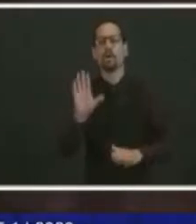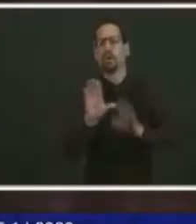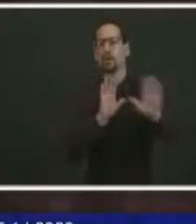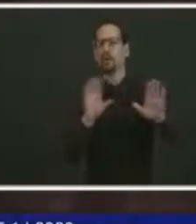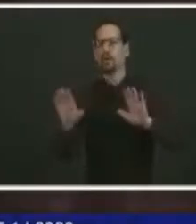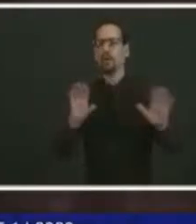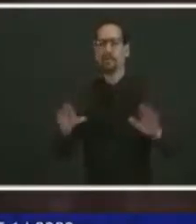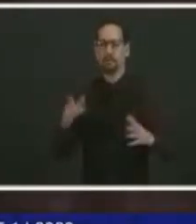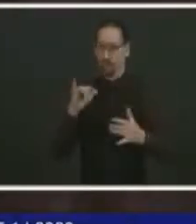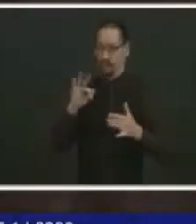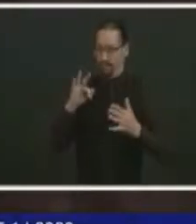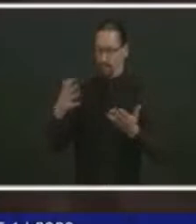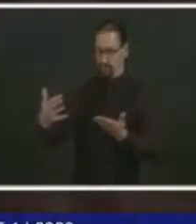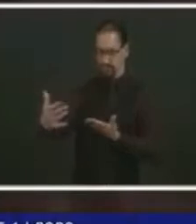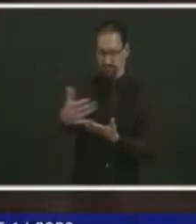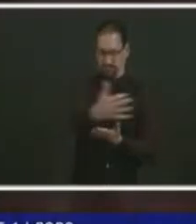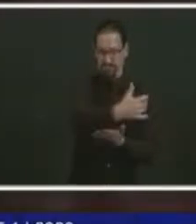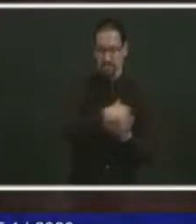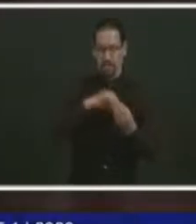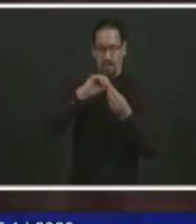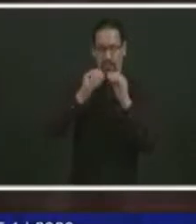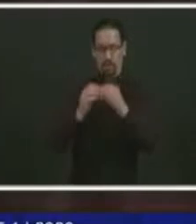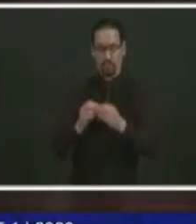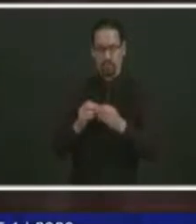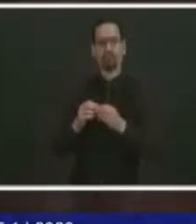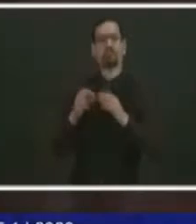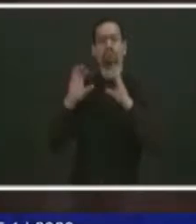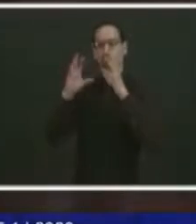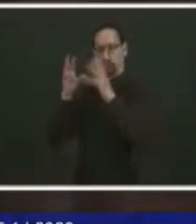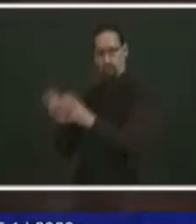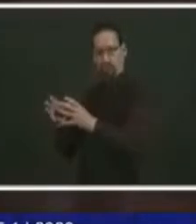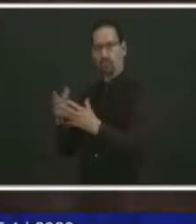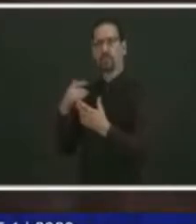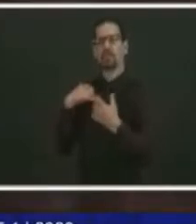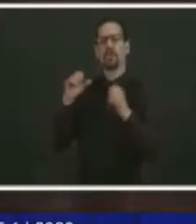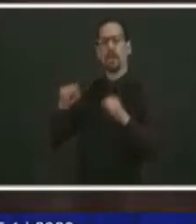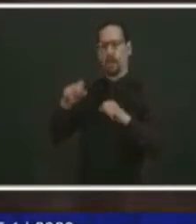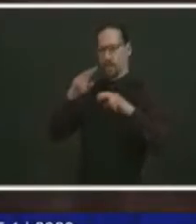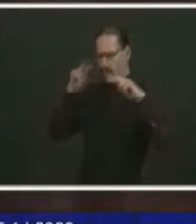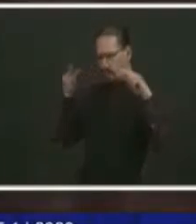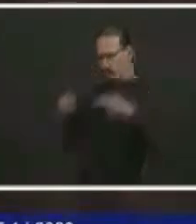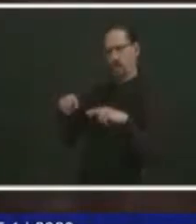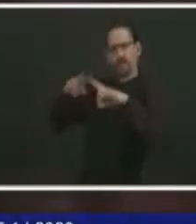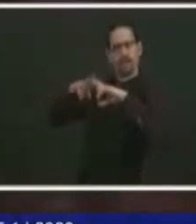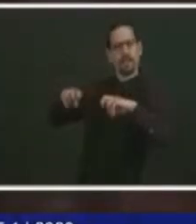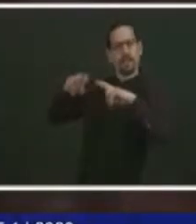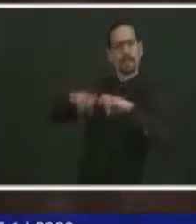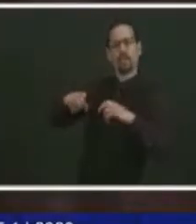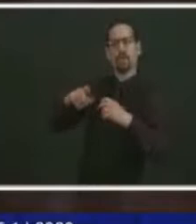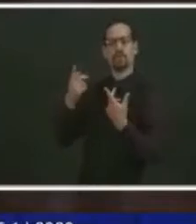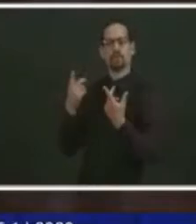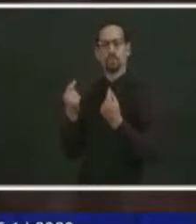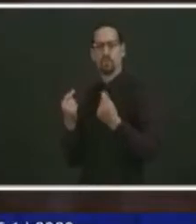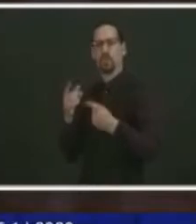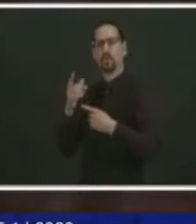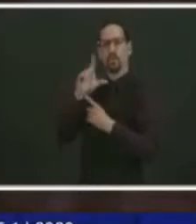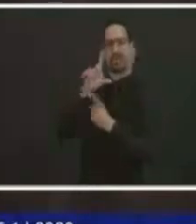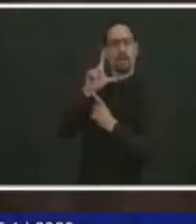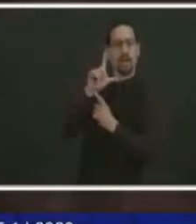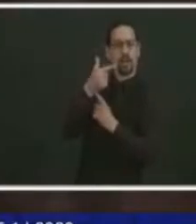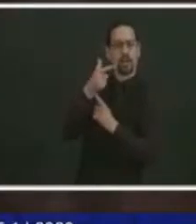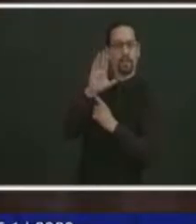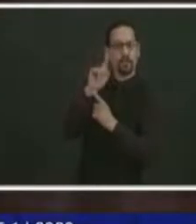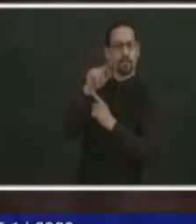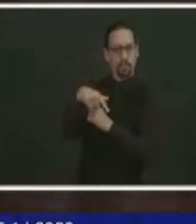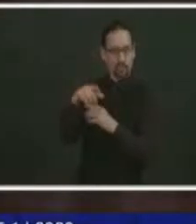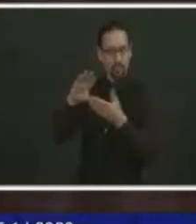we can now help inform our response with our LGBT community should be implemented shortly, and we're going to